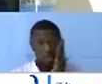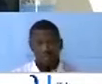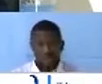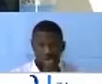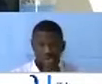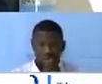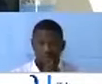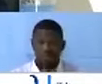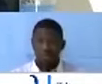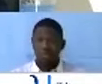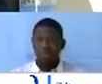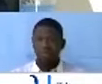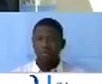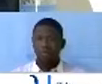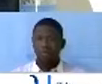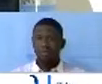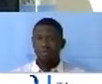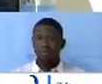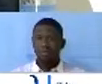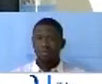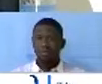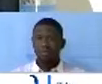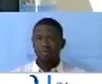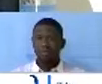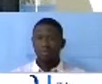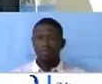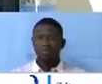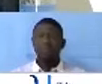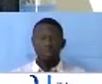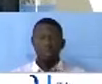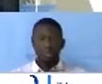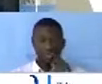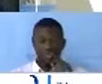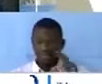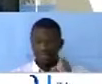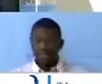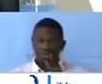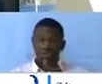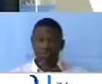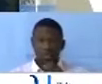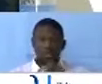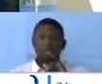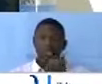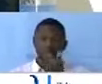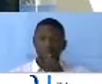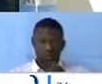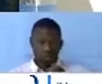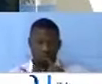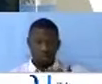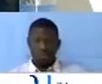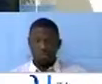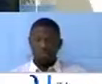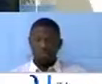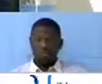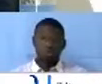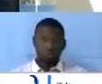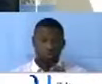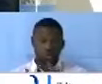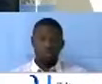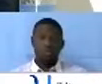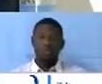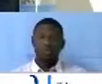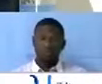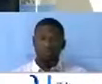What on that? Well, I can assure you. That you did. You told us. You were